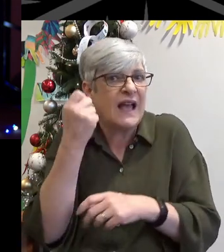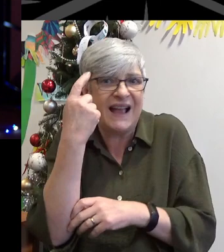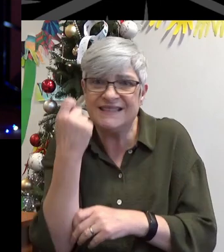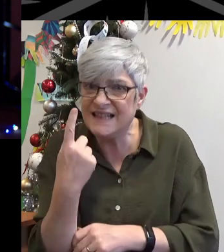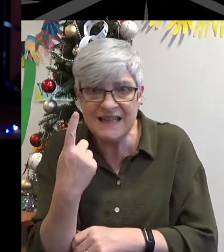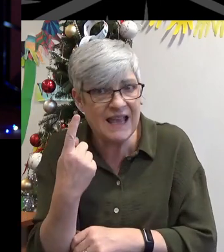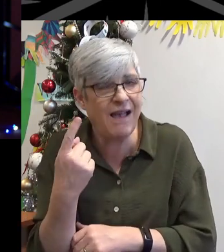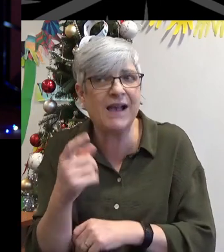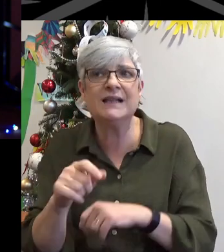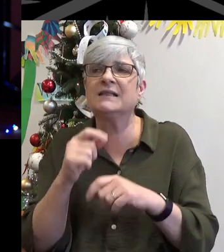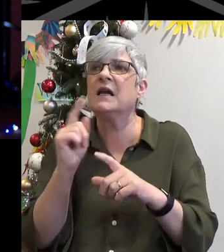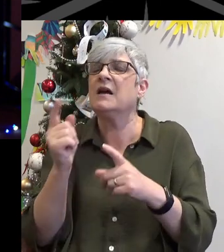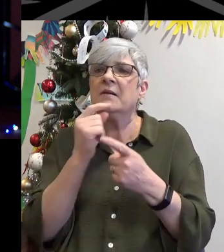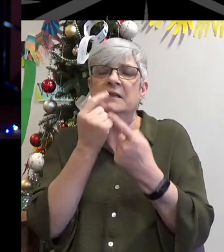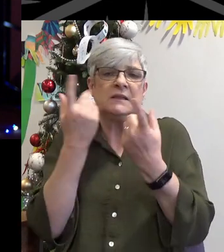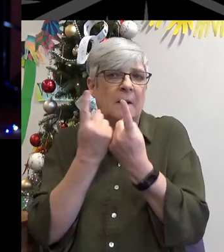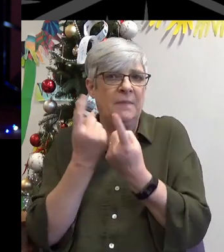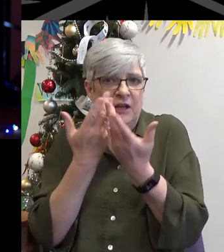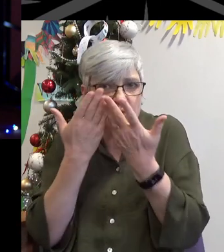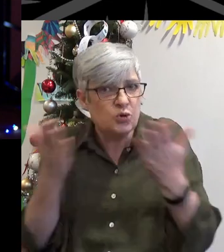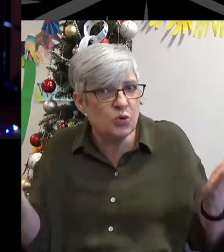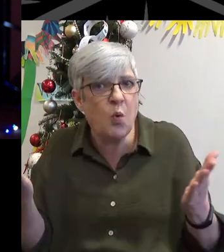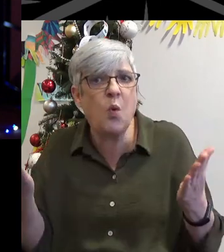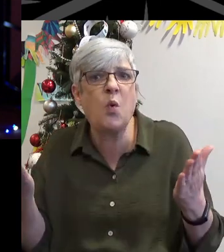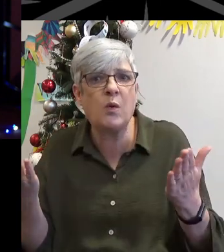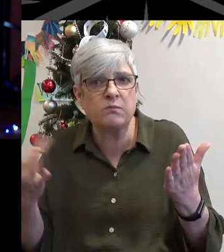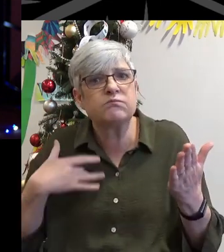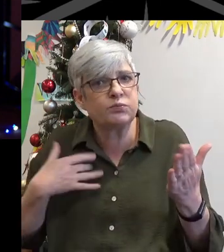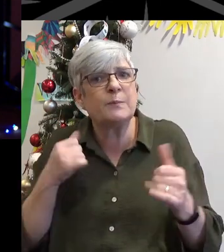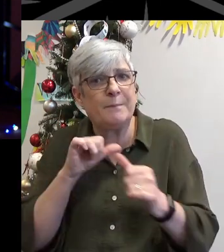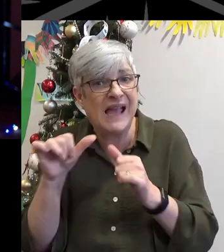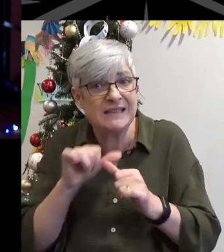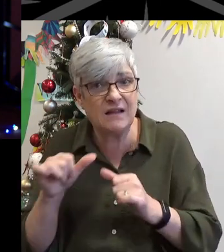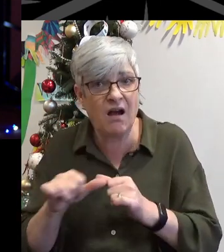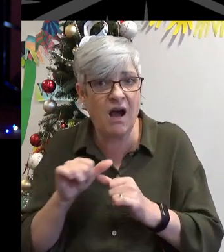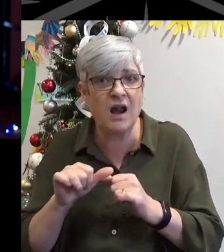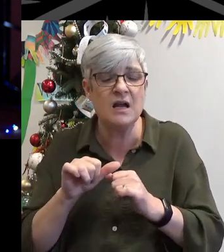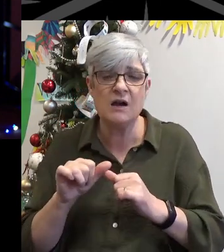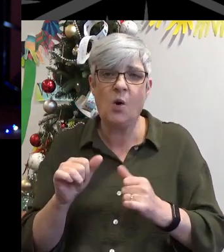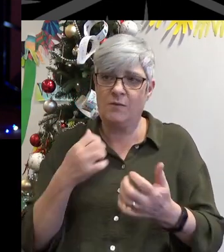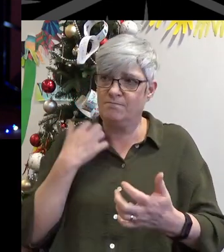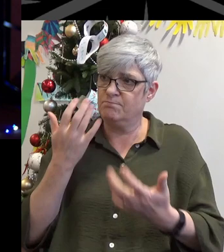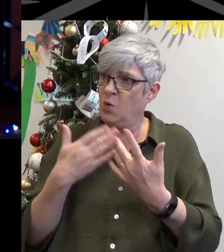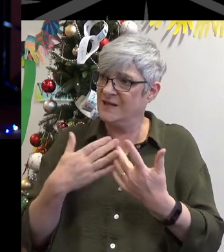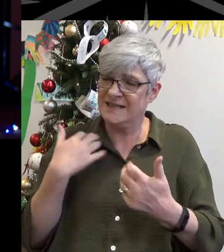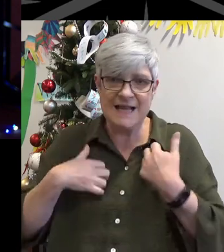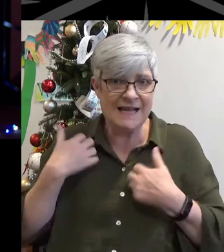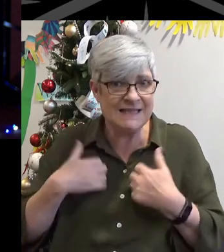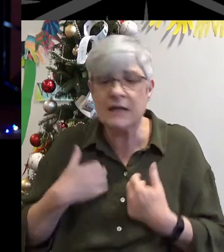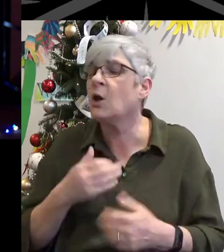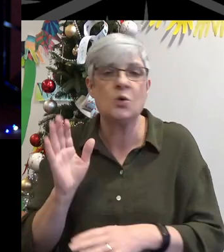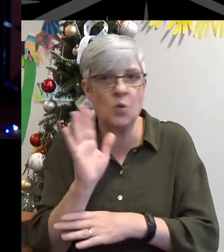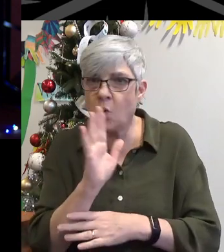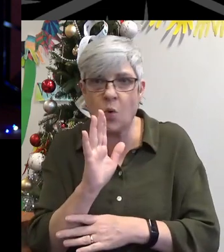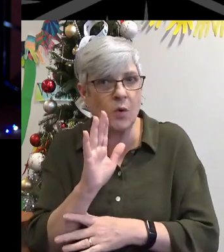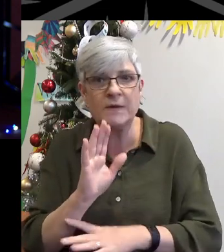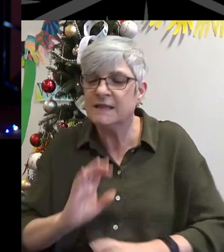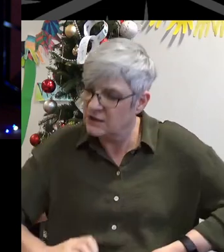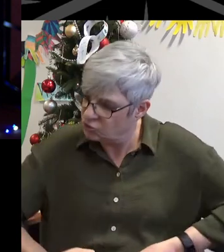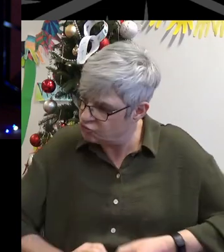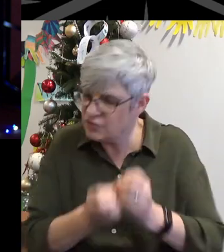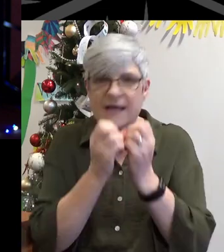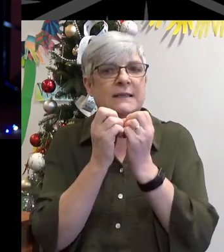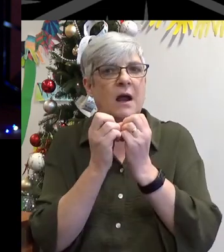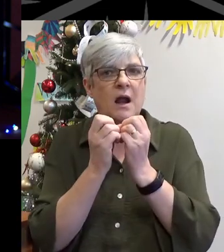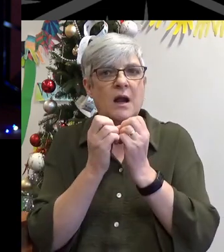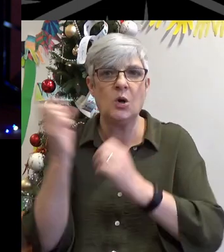something to show us that might make life a wee bit better for us, that might make life a wee bit more exciting. No, he was the Creator who had come